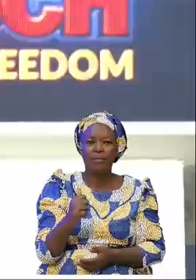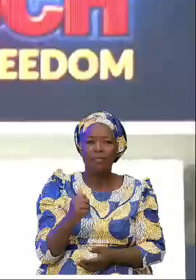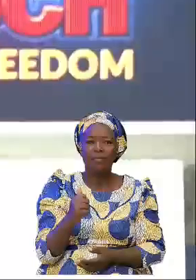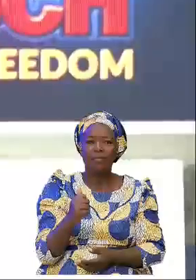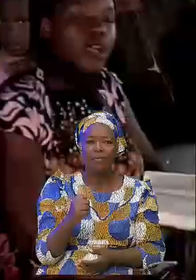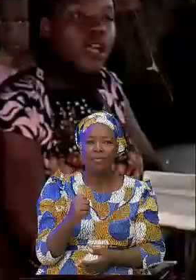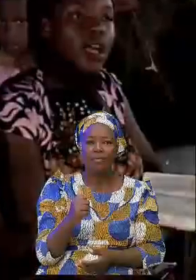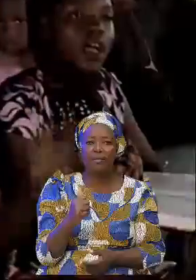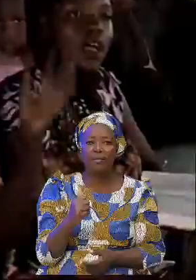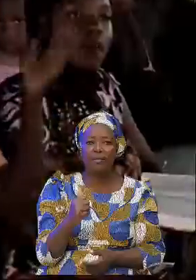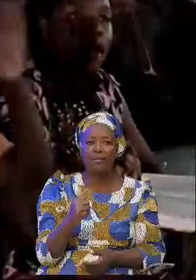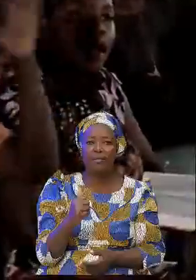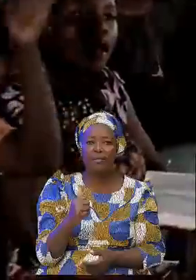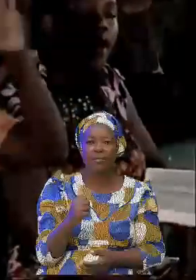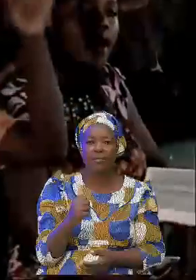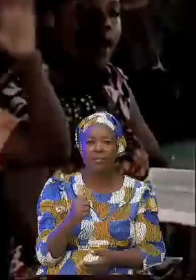Jesus' name.